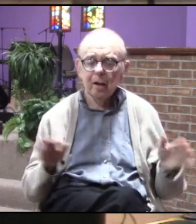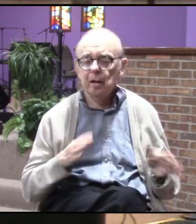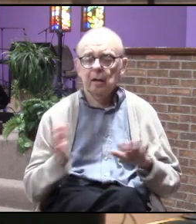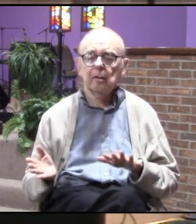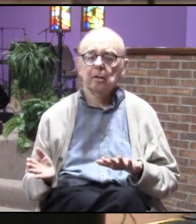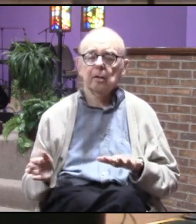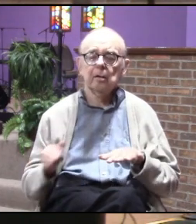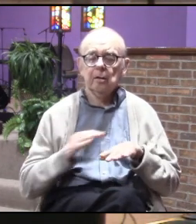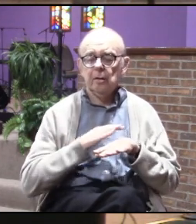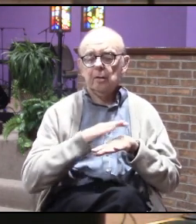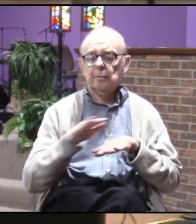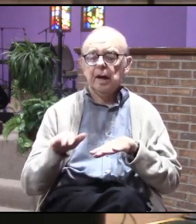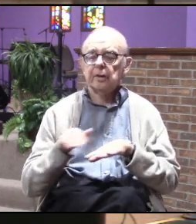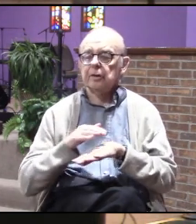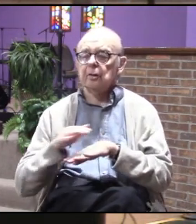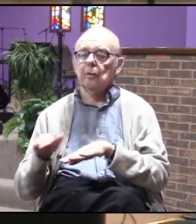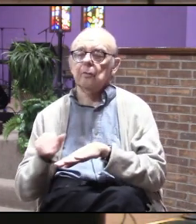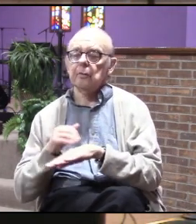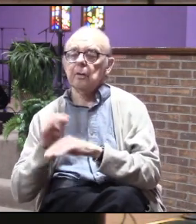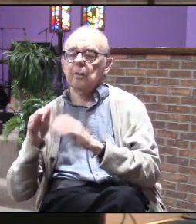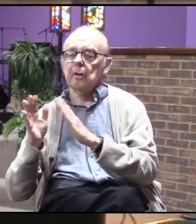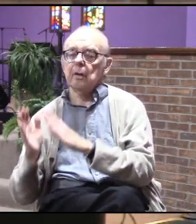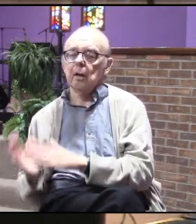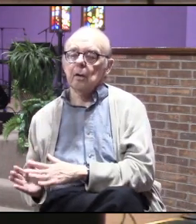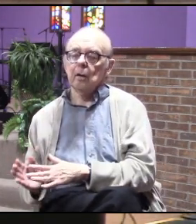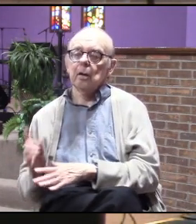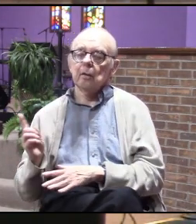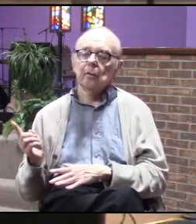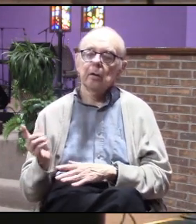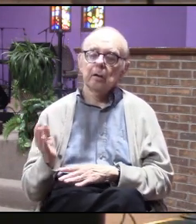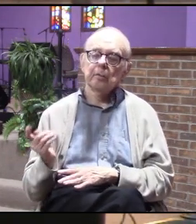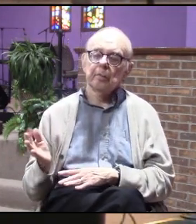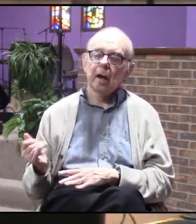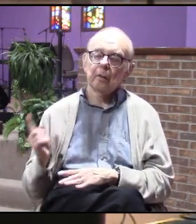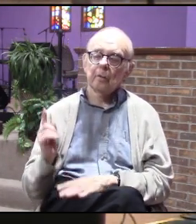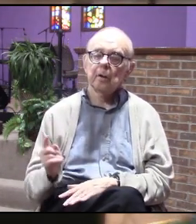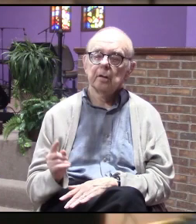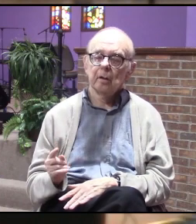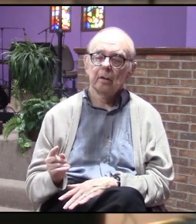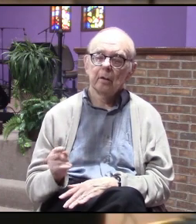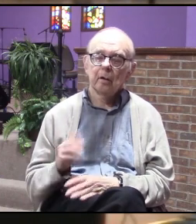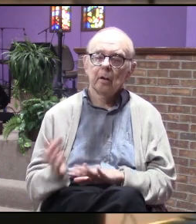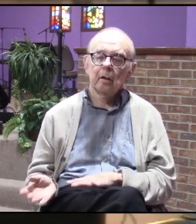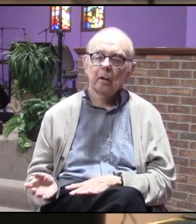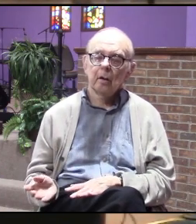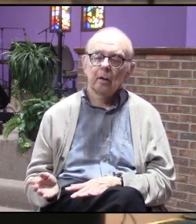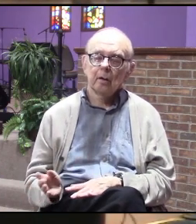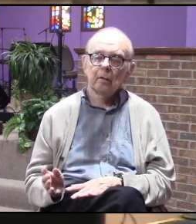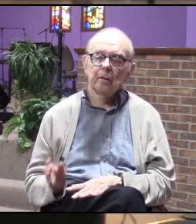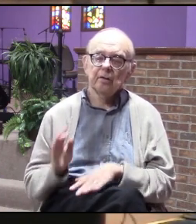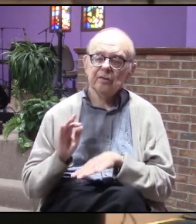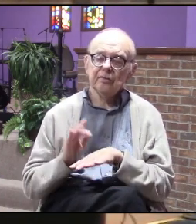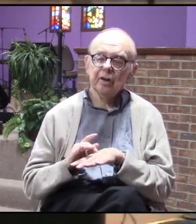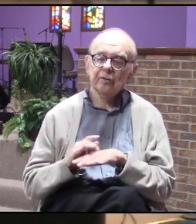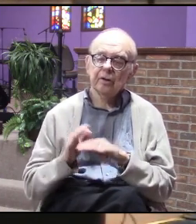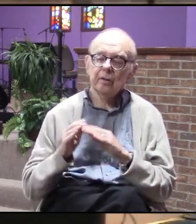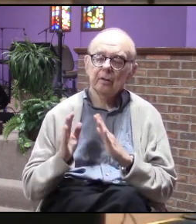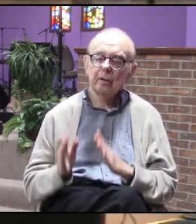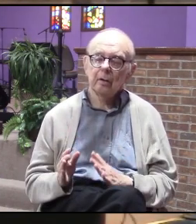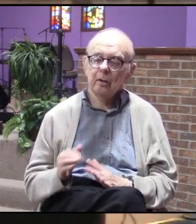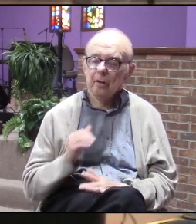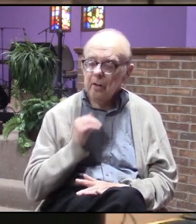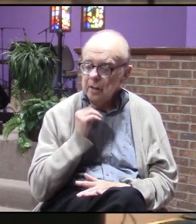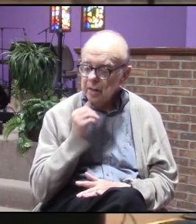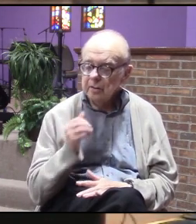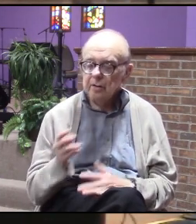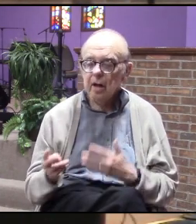death is passing over the houses. And one by one, death is coming to the homes that are